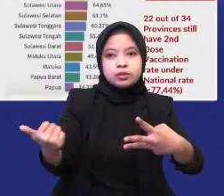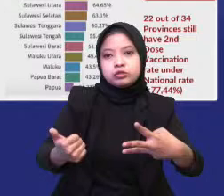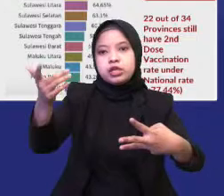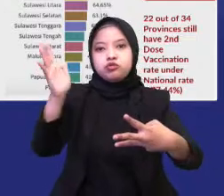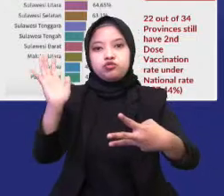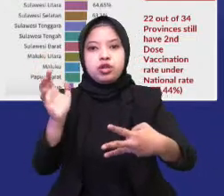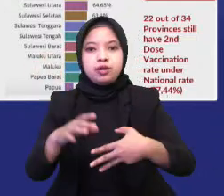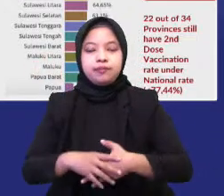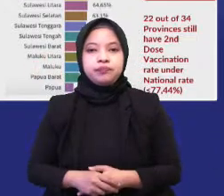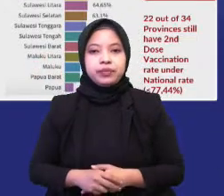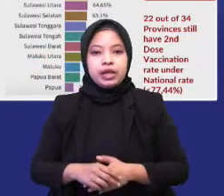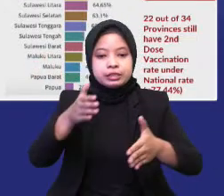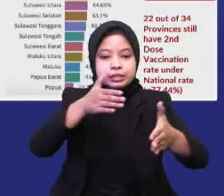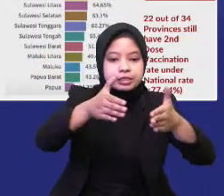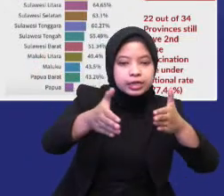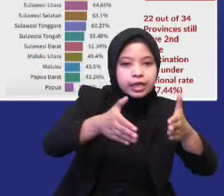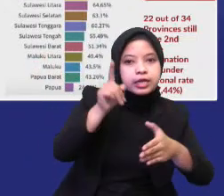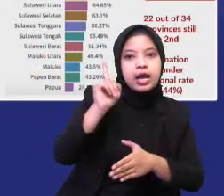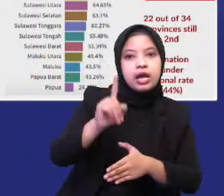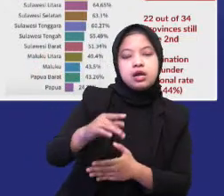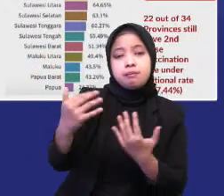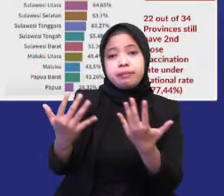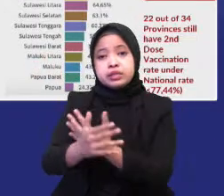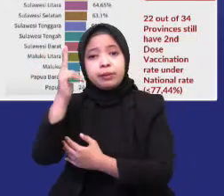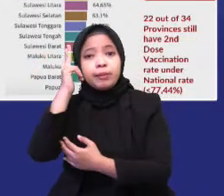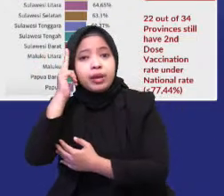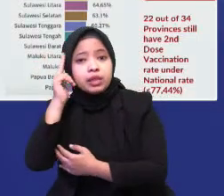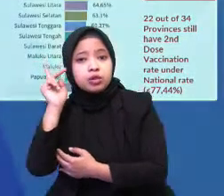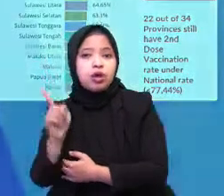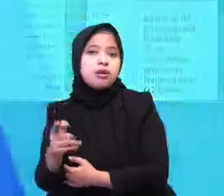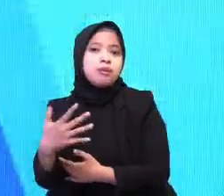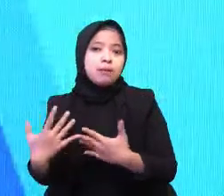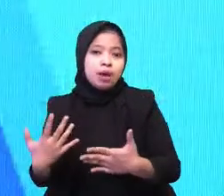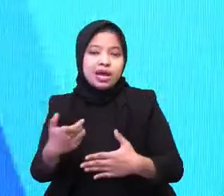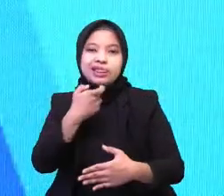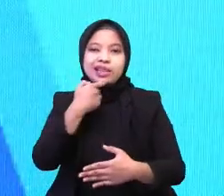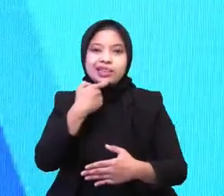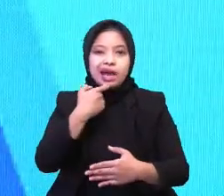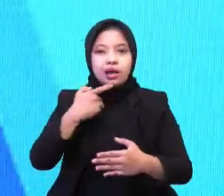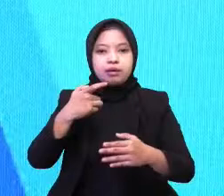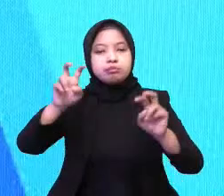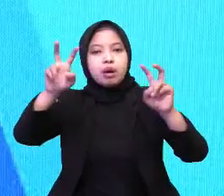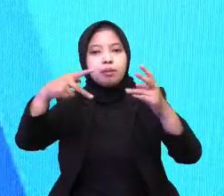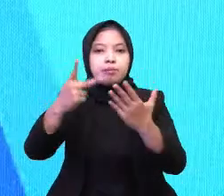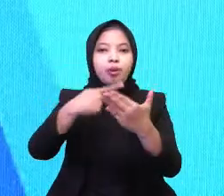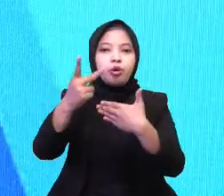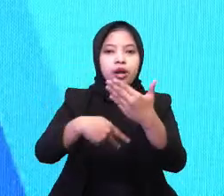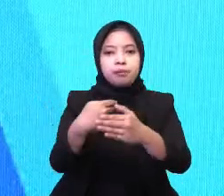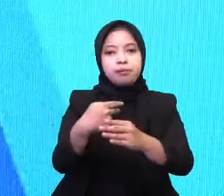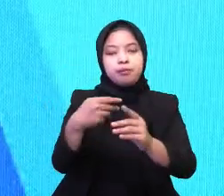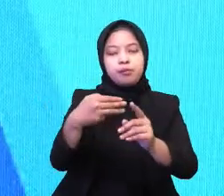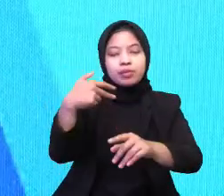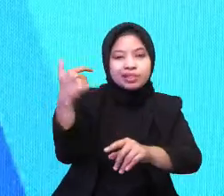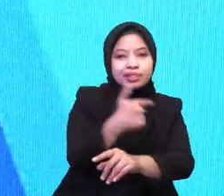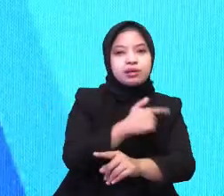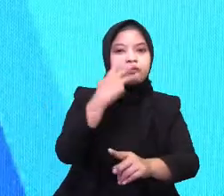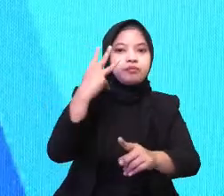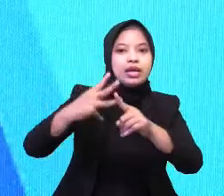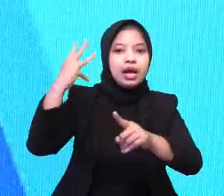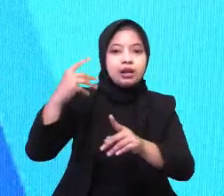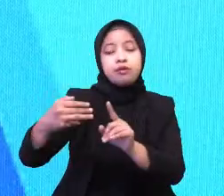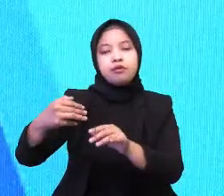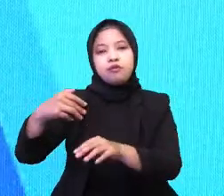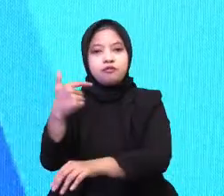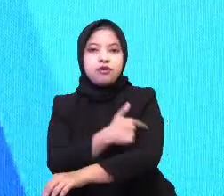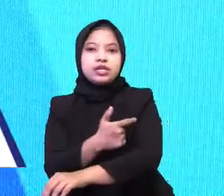continues to strive to improve the achievement of complete and booster doses of vaccinations, which also needs